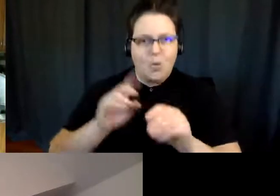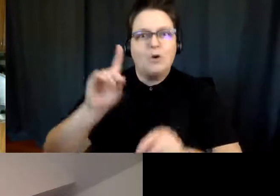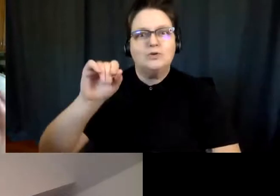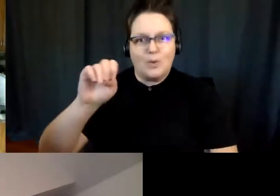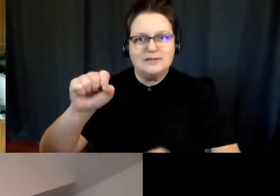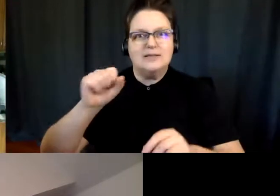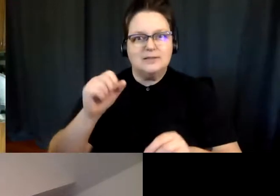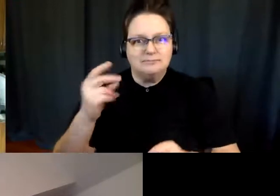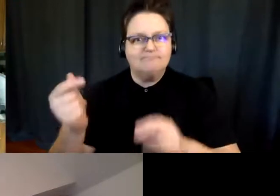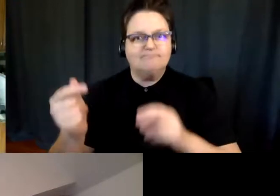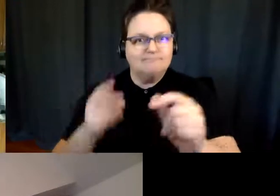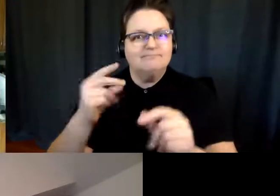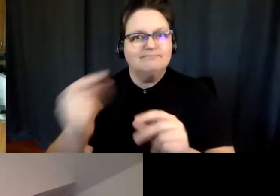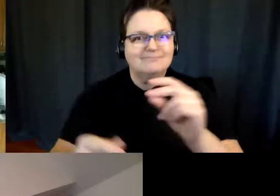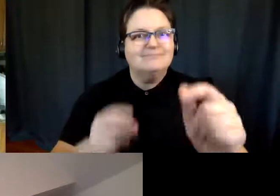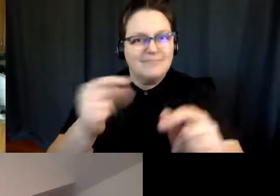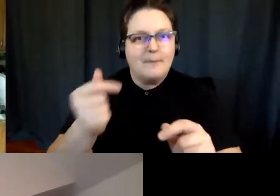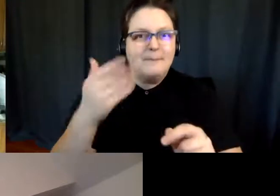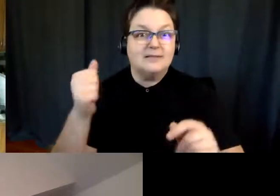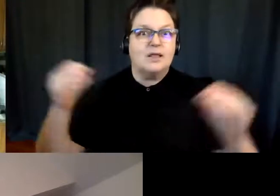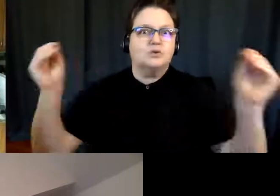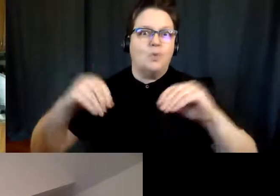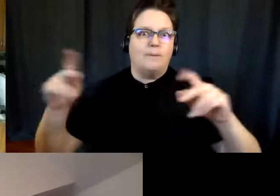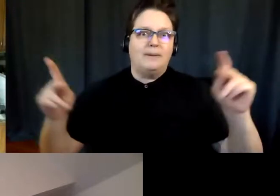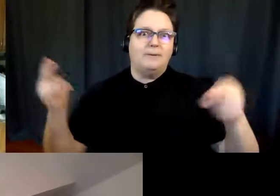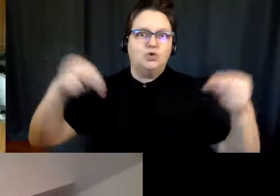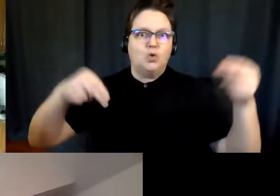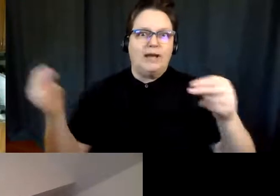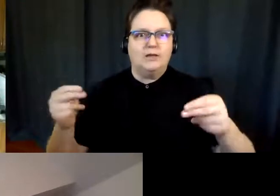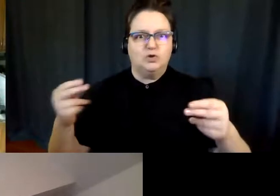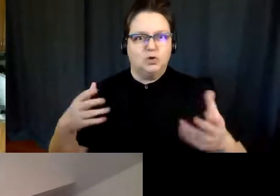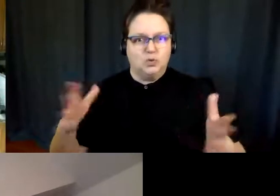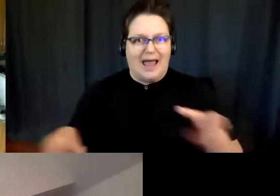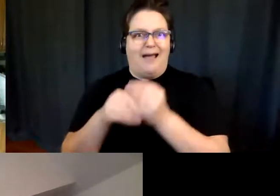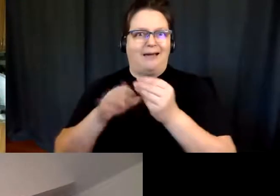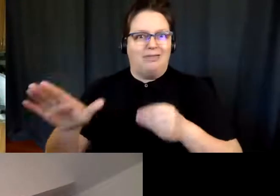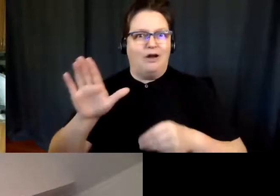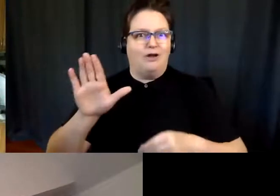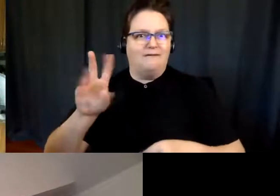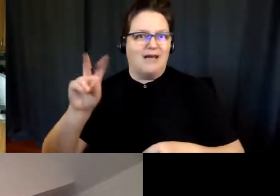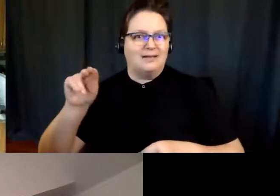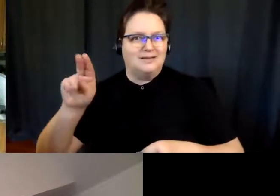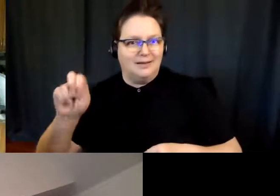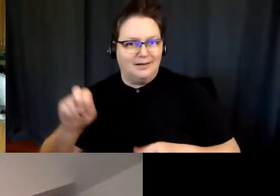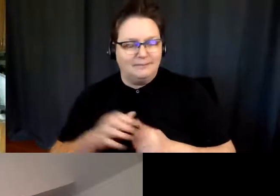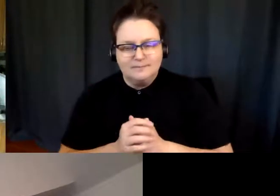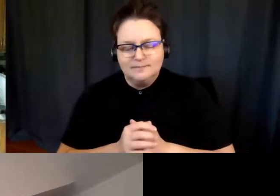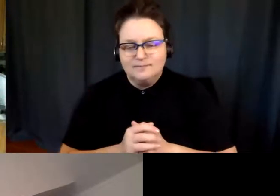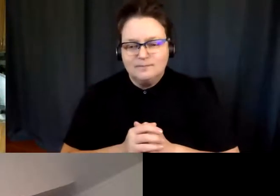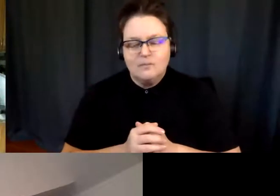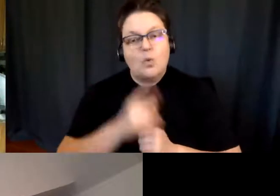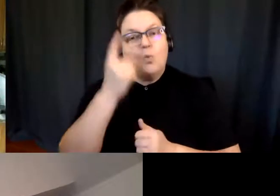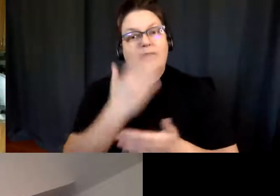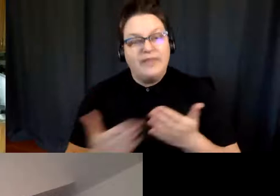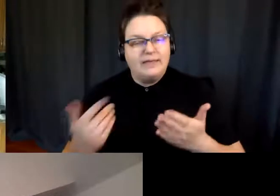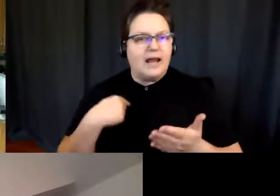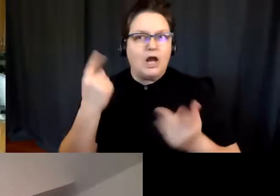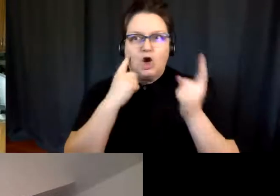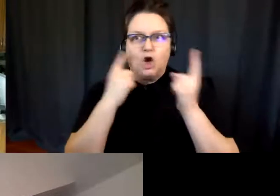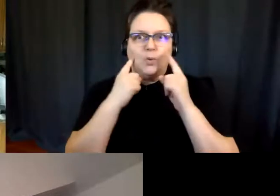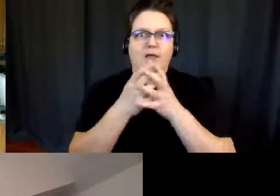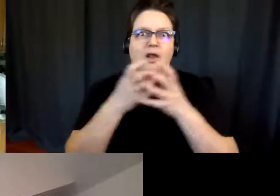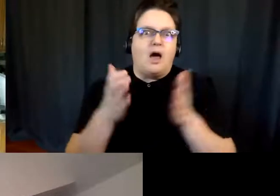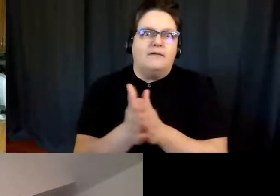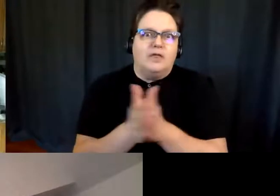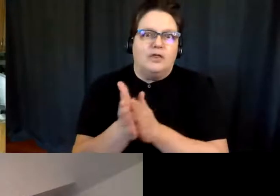just more in the pool, right? One of the things that I heard with a lot of enthusiasm just